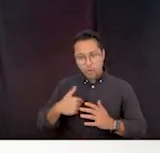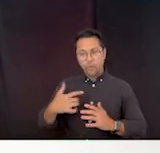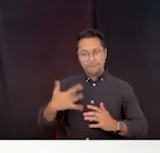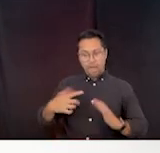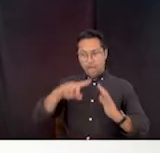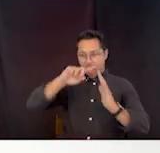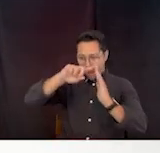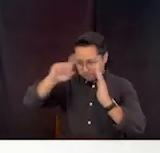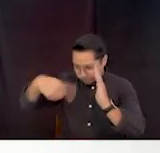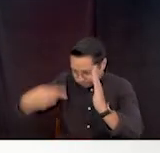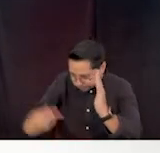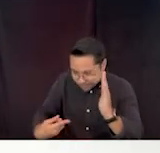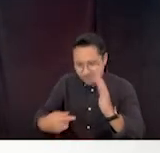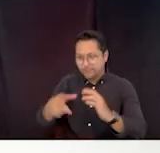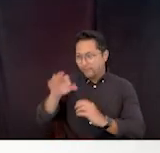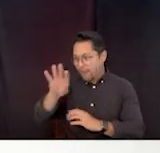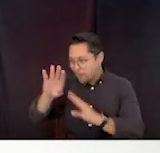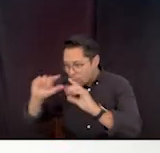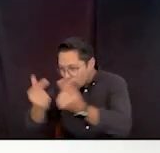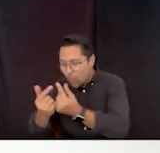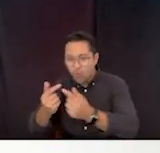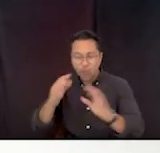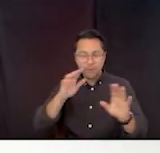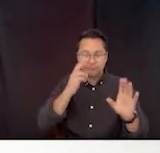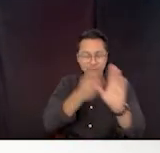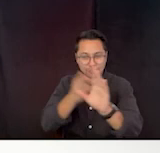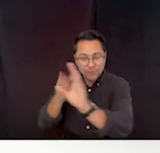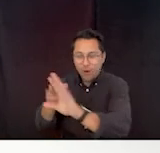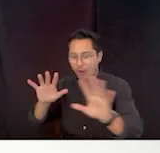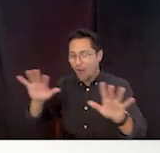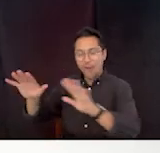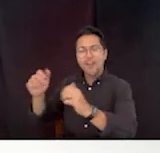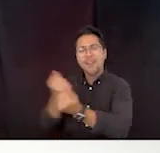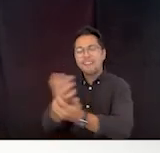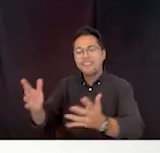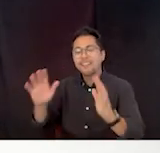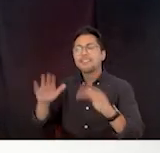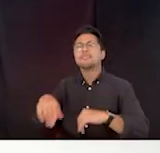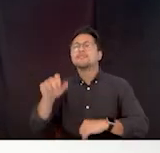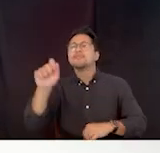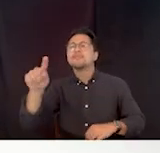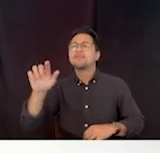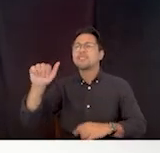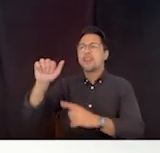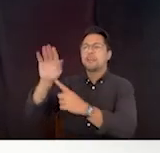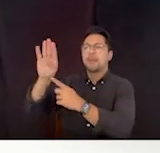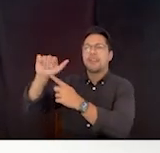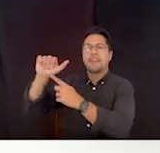of Facebook and trying to like do all the groups and everything. So like what is ABA